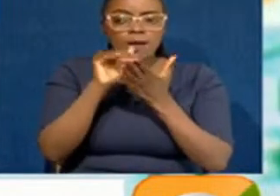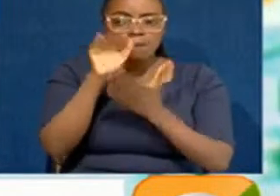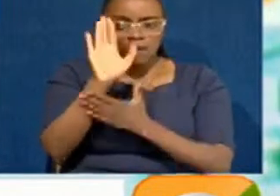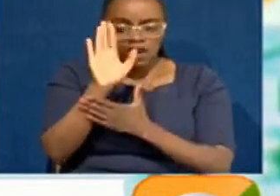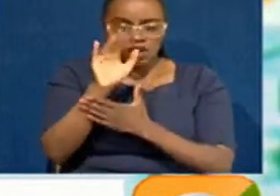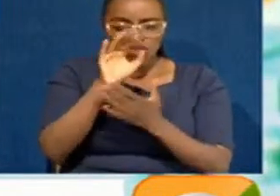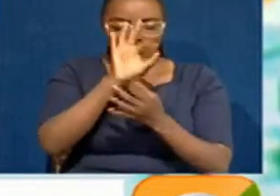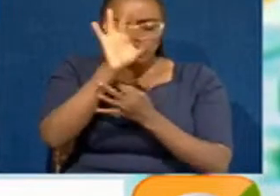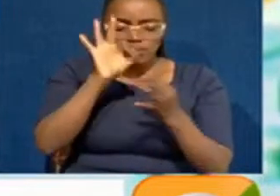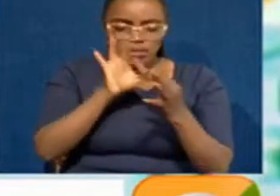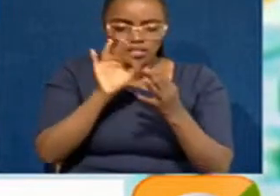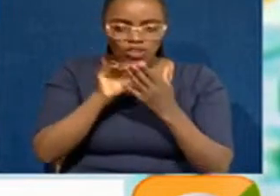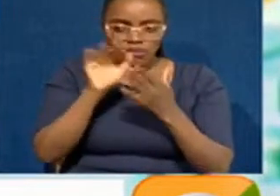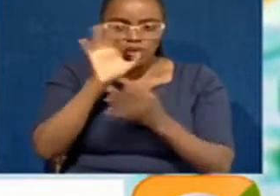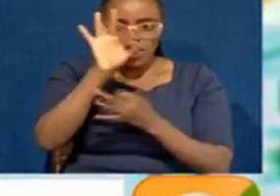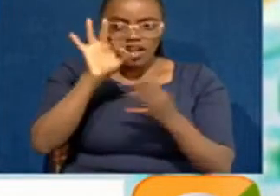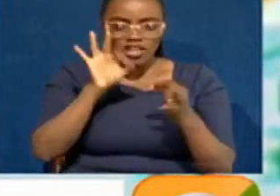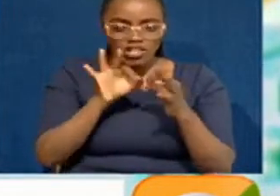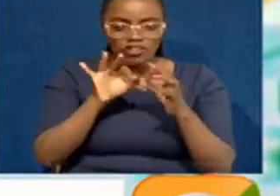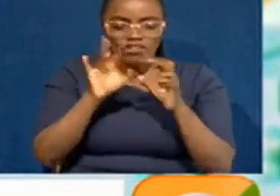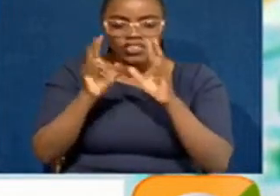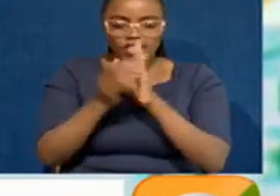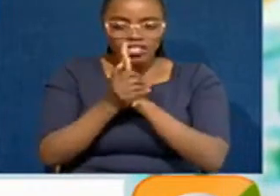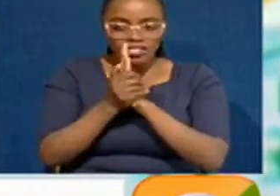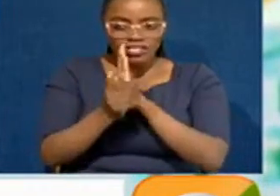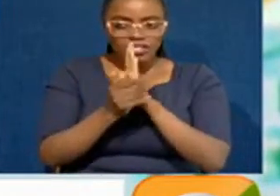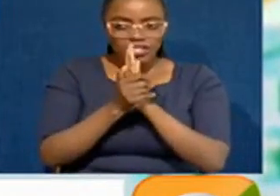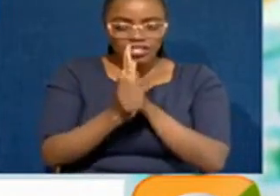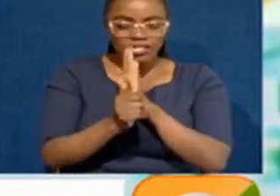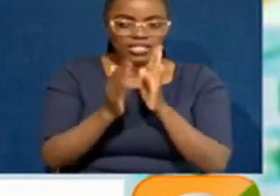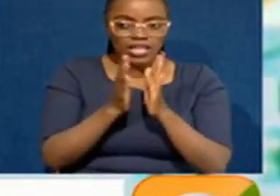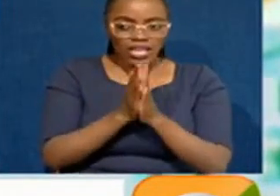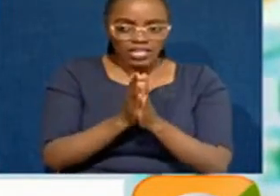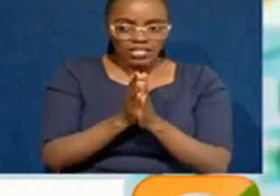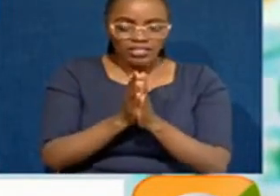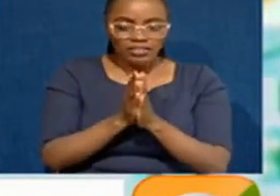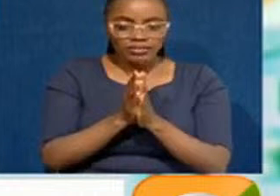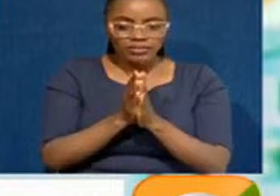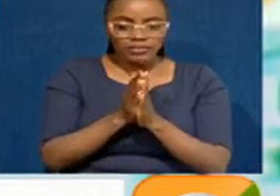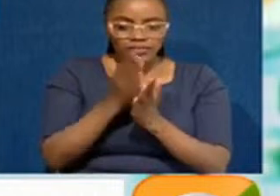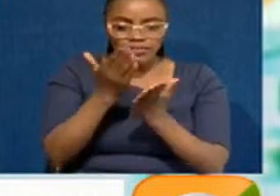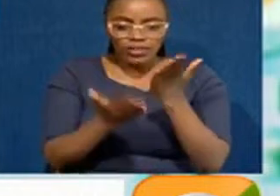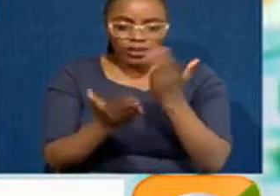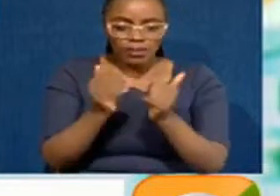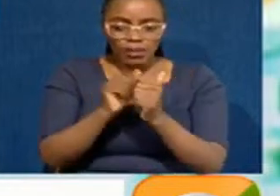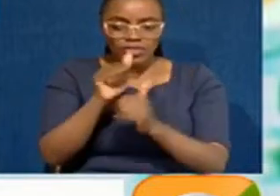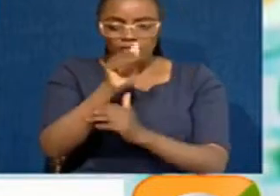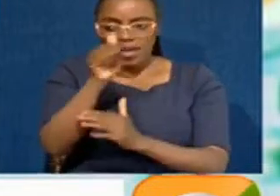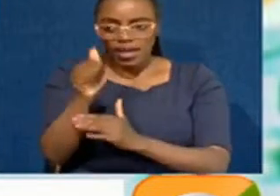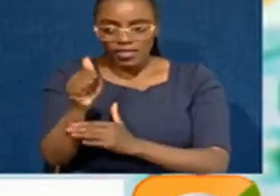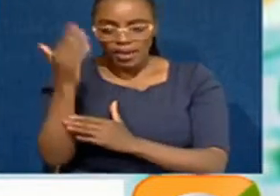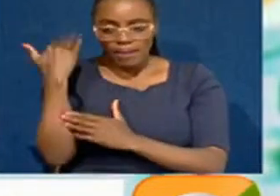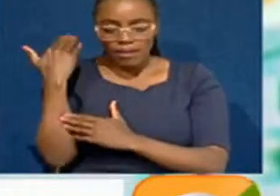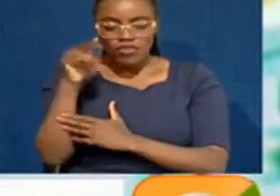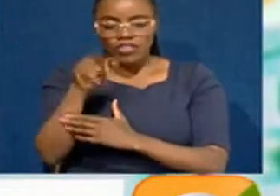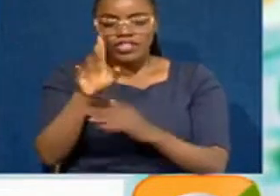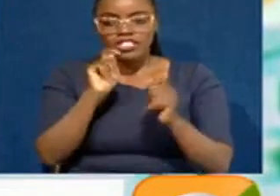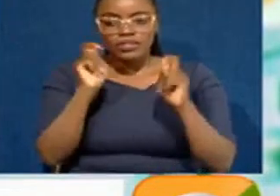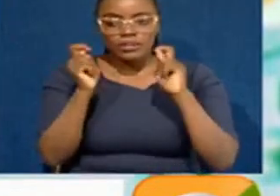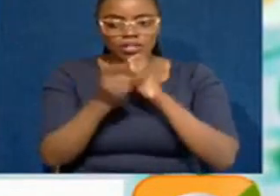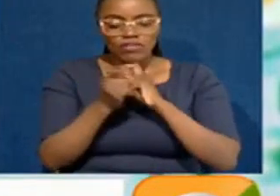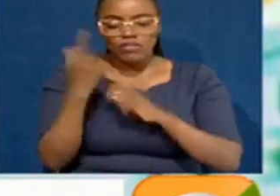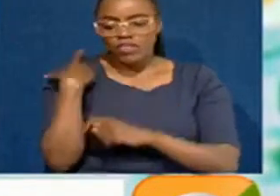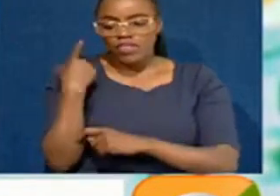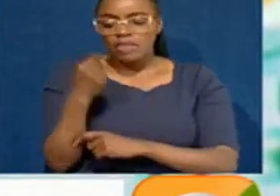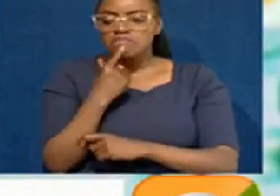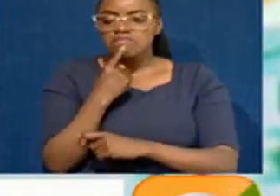more accurate relatively in terms of their skills. They are better compared to some years back. Yeah. So this information, recently we are